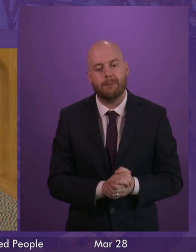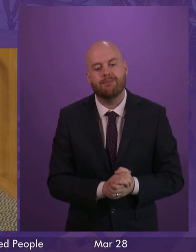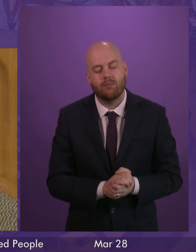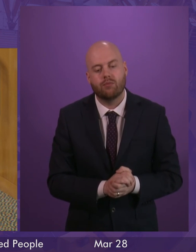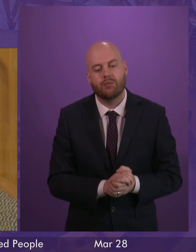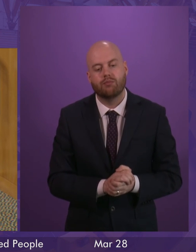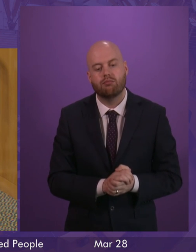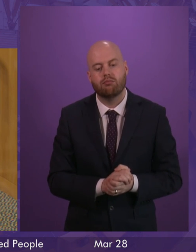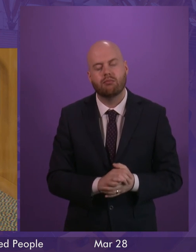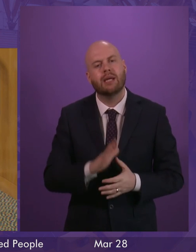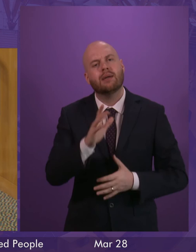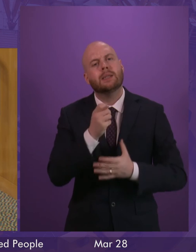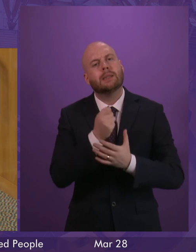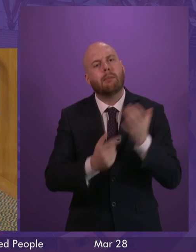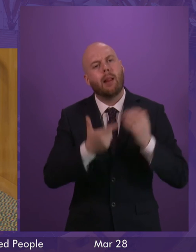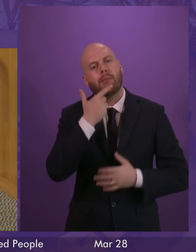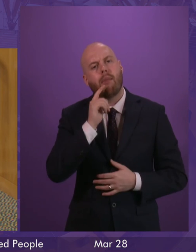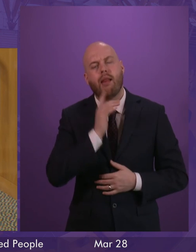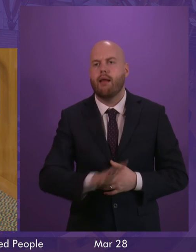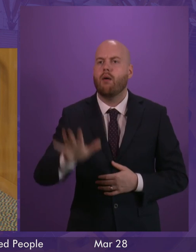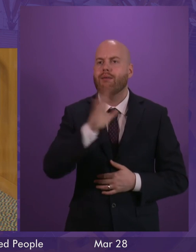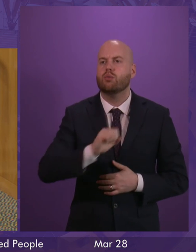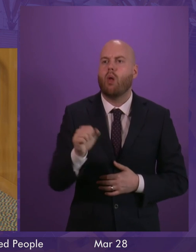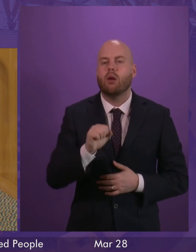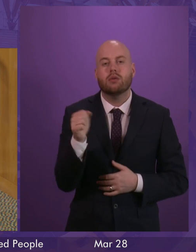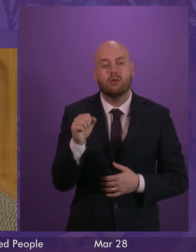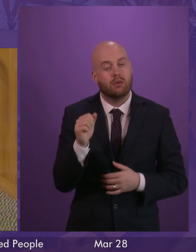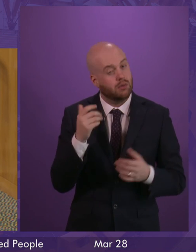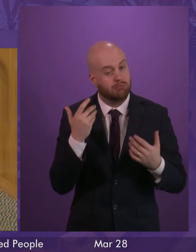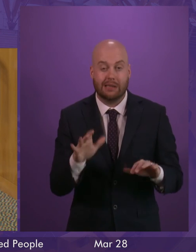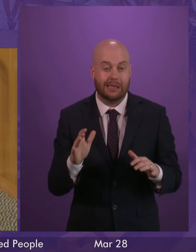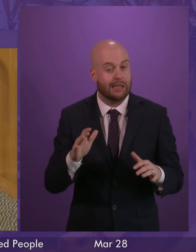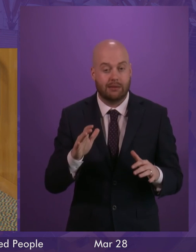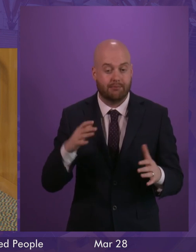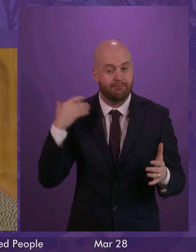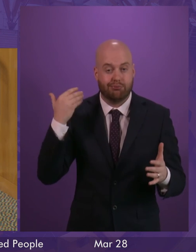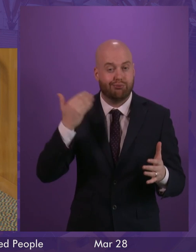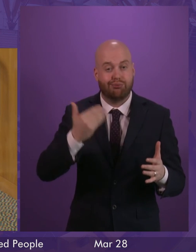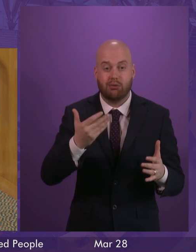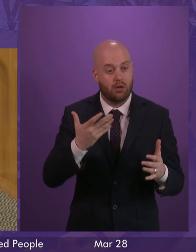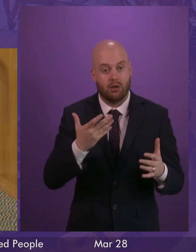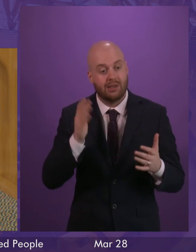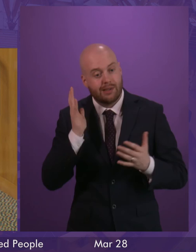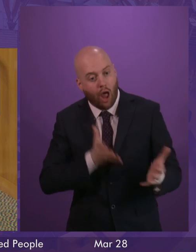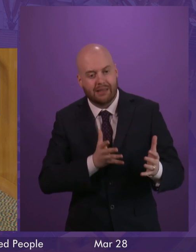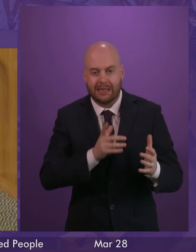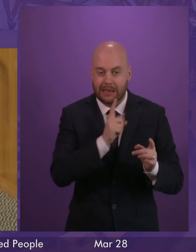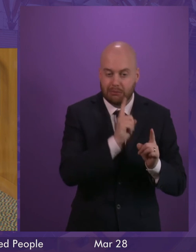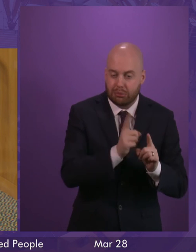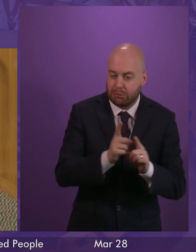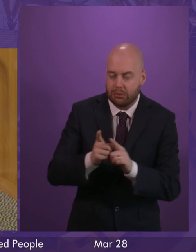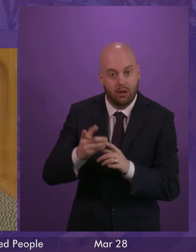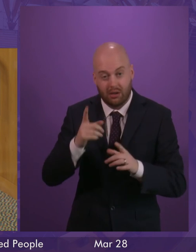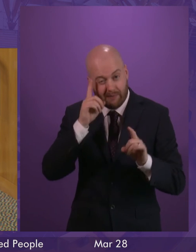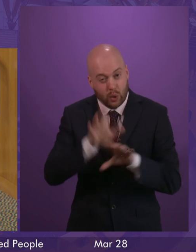disabled people in Scotland have been faced with an ever-growing plethora of services that have made it very confusing. And our amendment